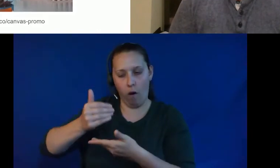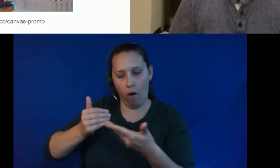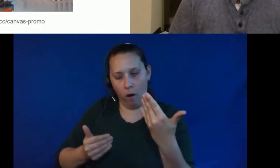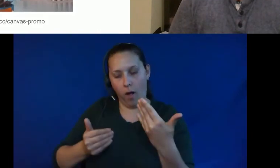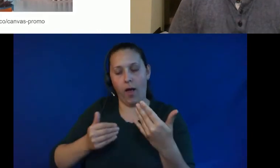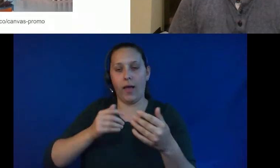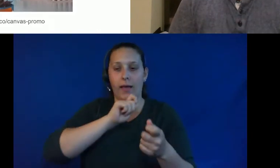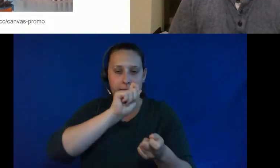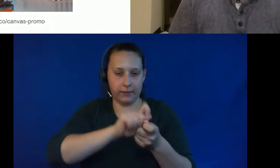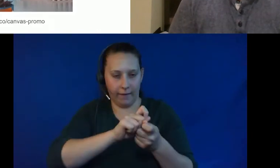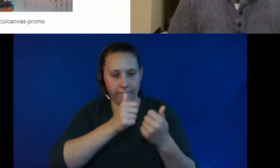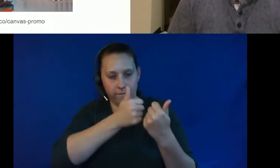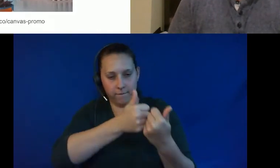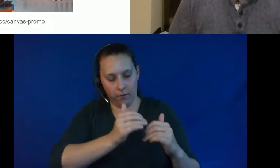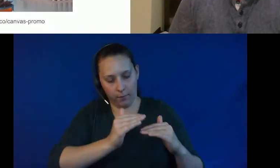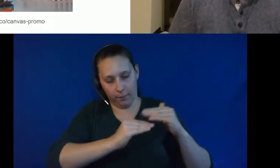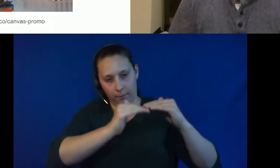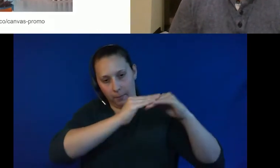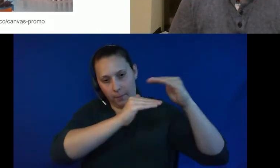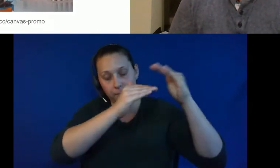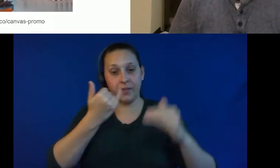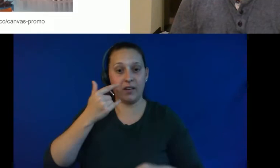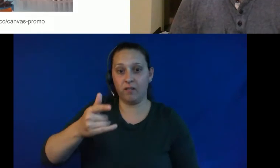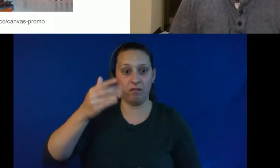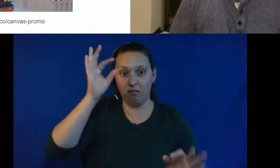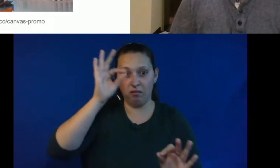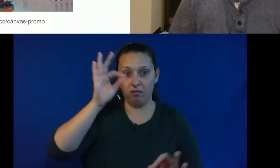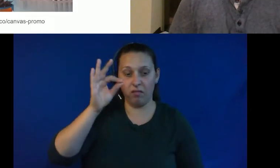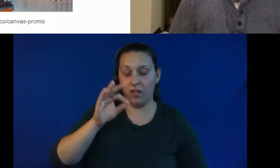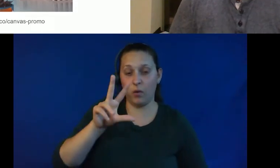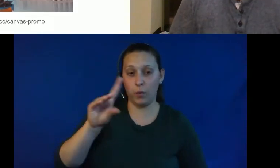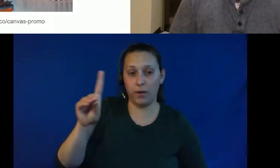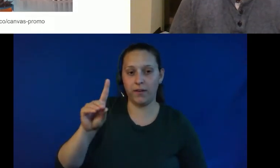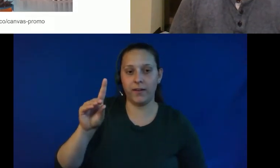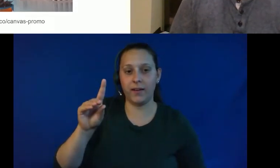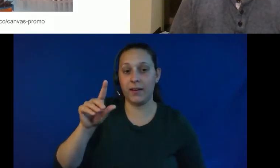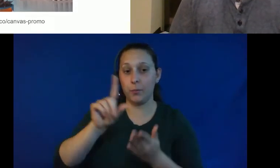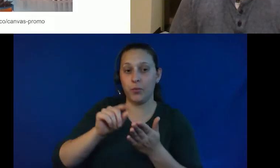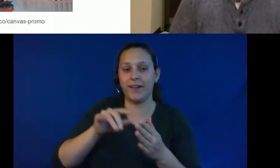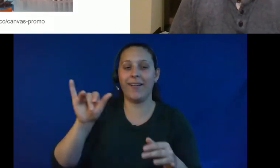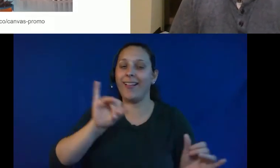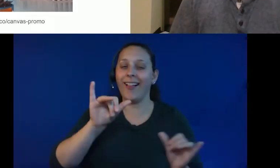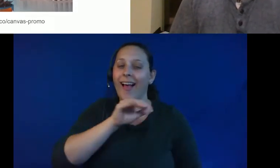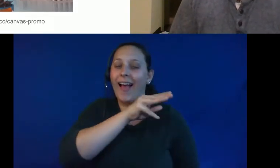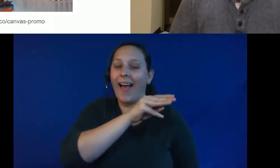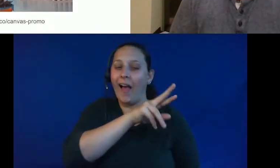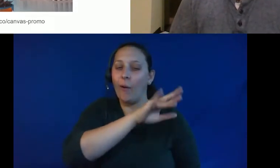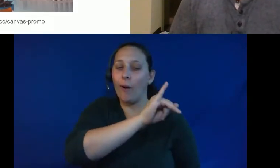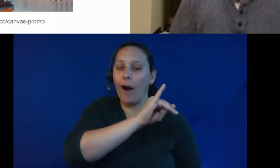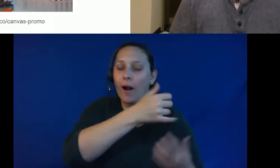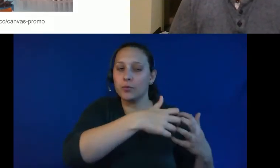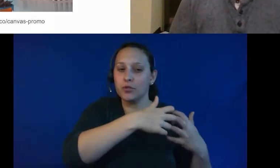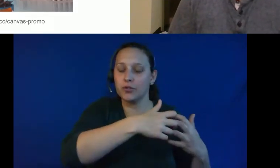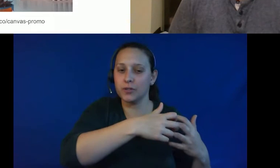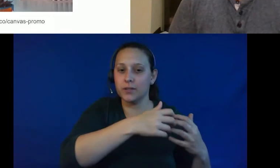precise manner. So with people who aren't familiar with 3D printing, it's similar to an MRI machine in that it takes a model, creates a bunch of slices of it, and